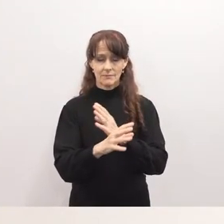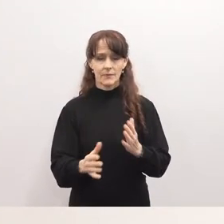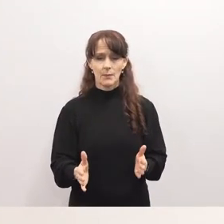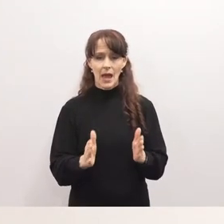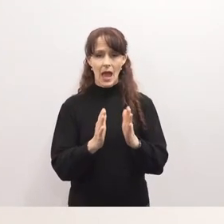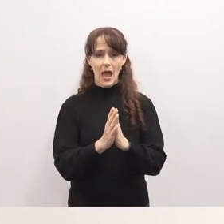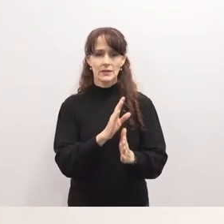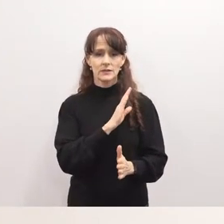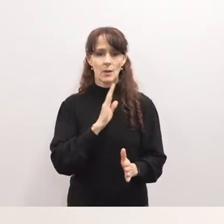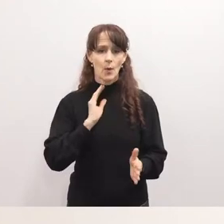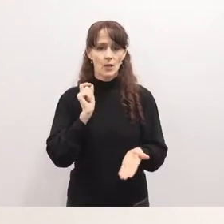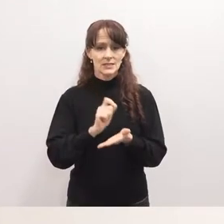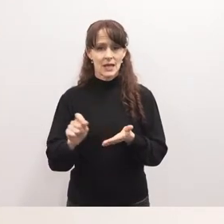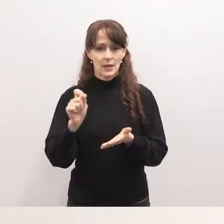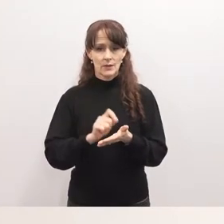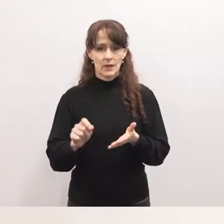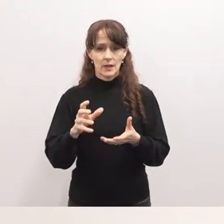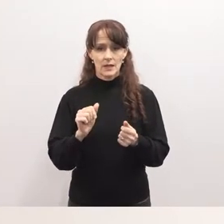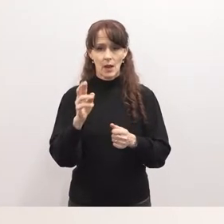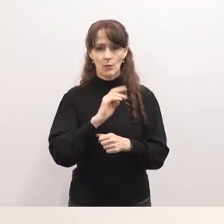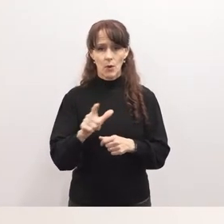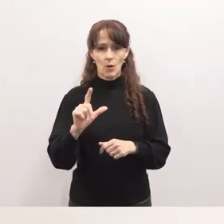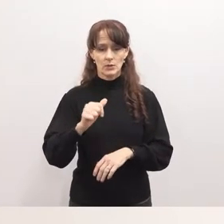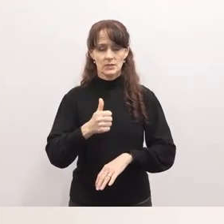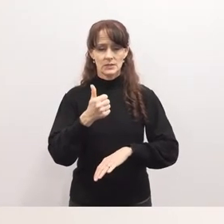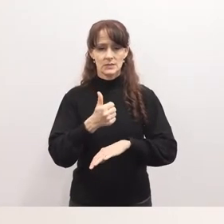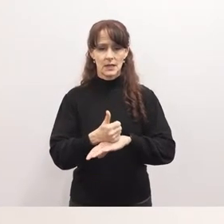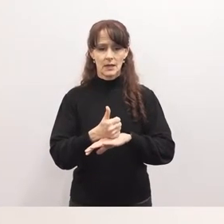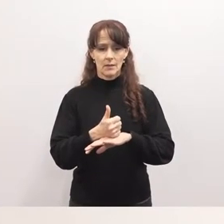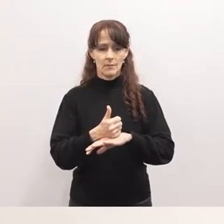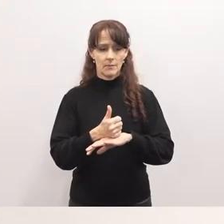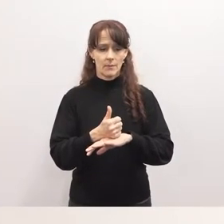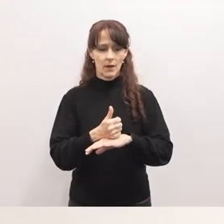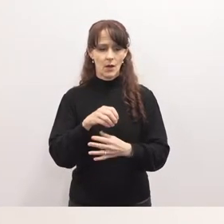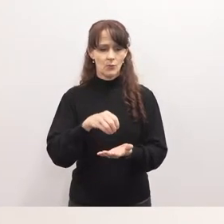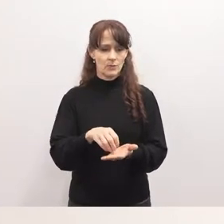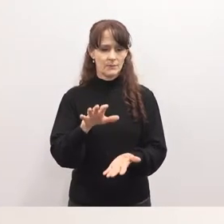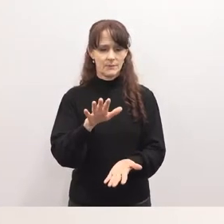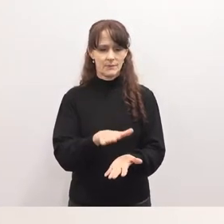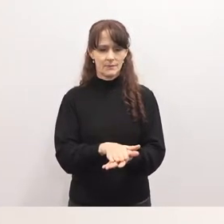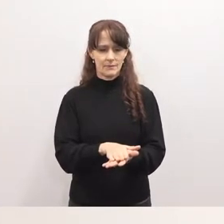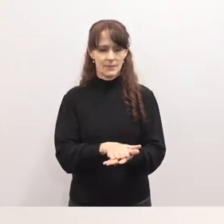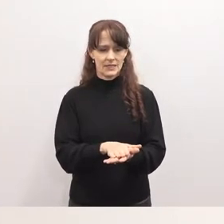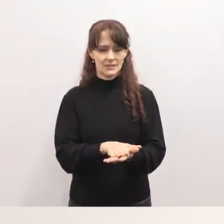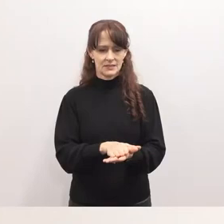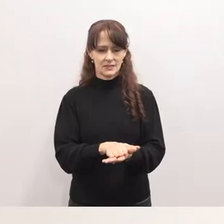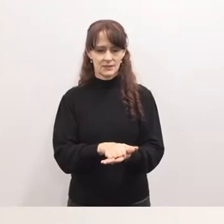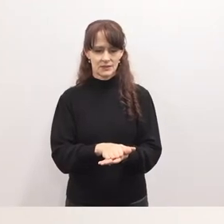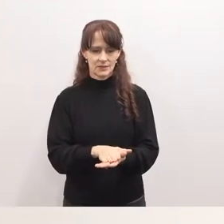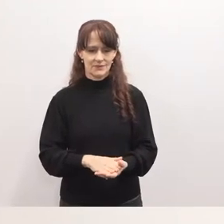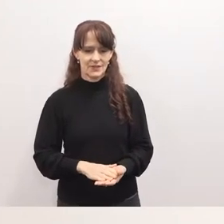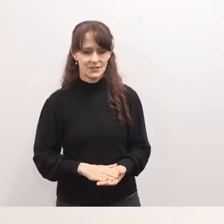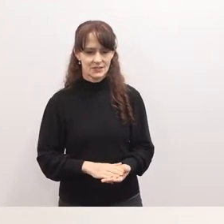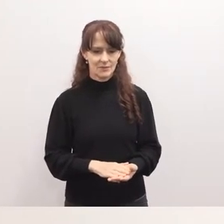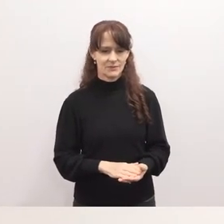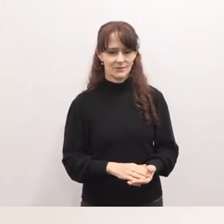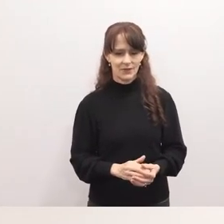the board secretary to take a roll to establish a quorum for the record. Letitia? Yes, thank